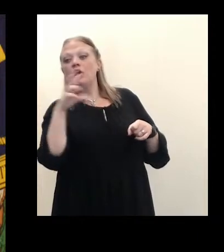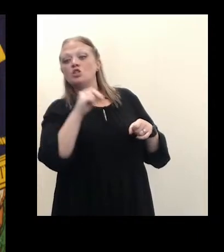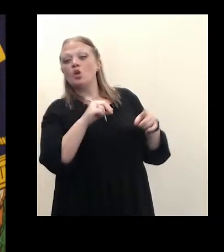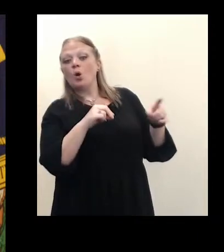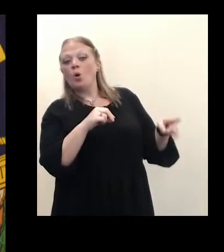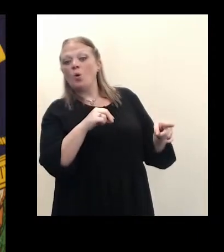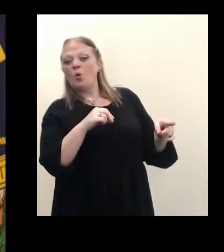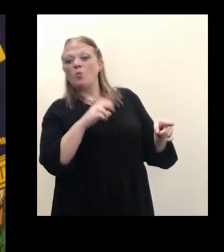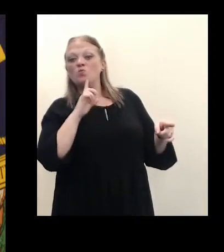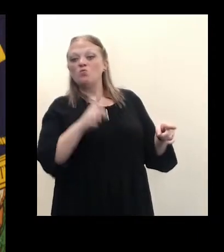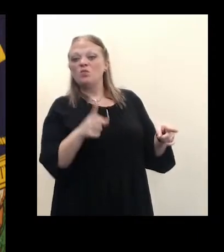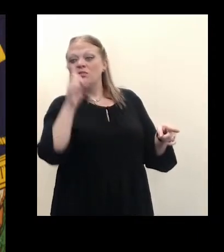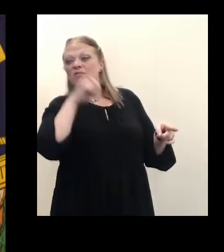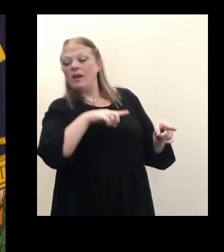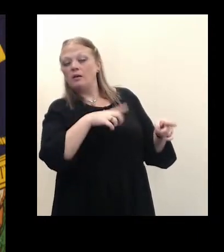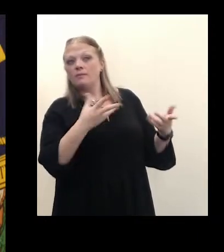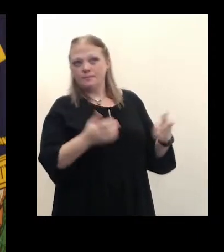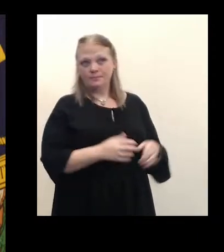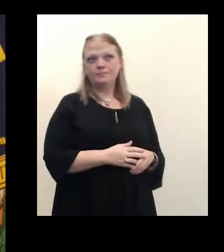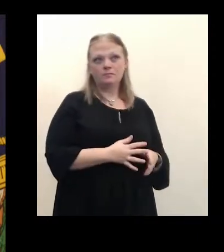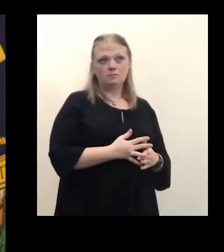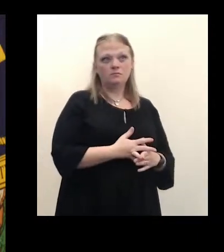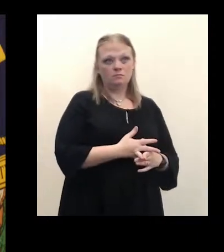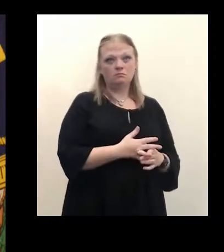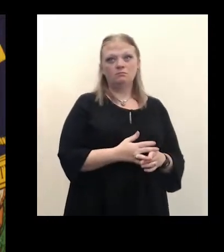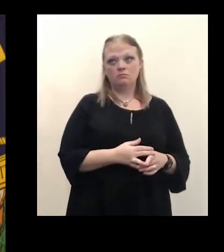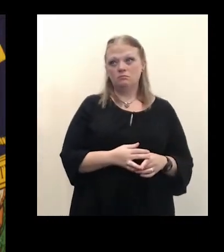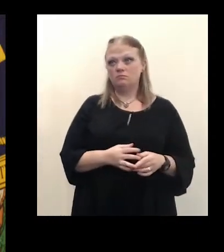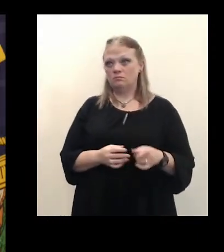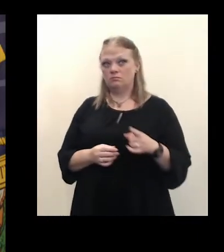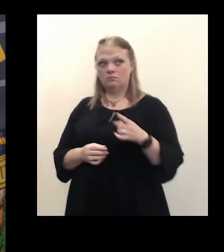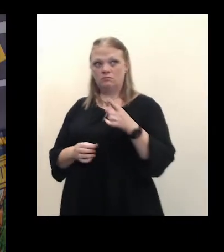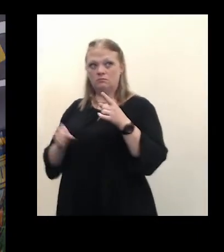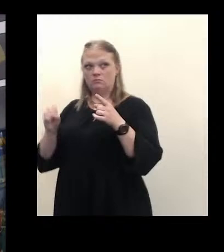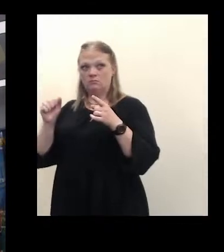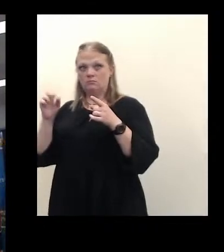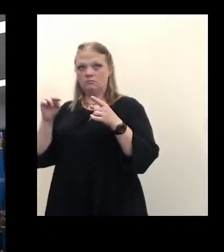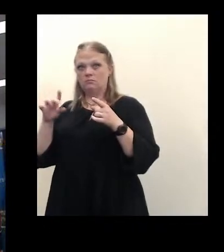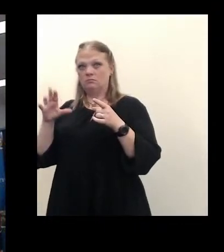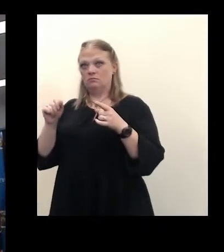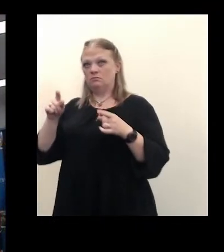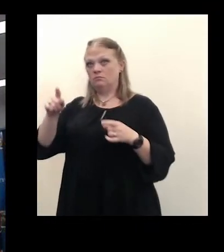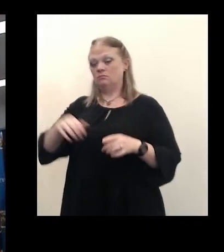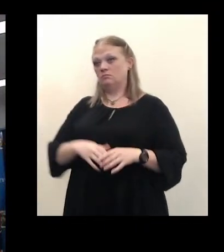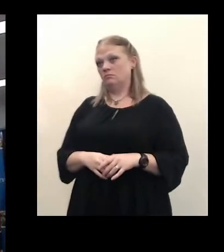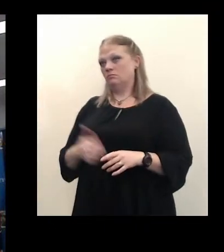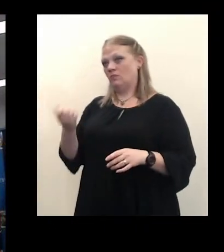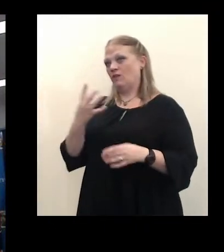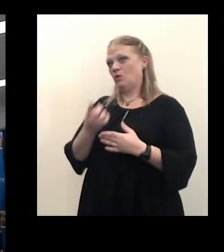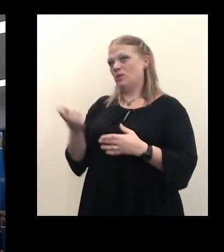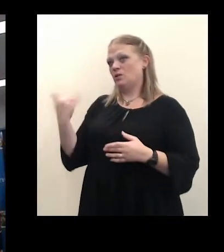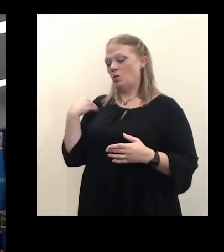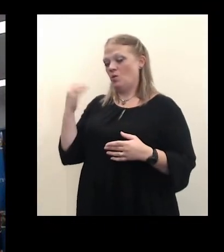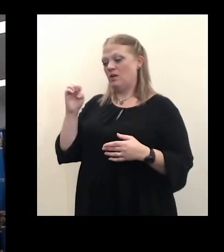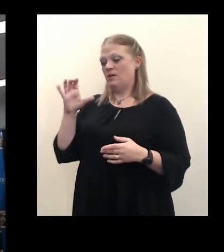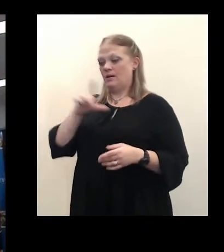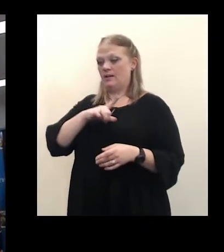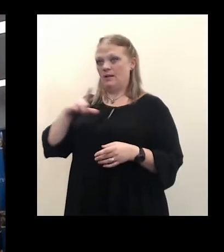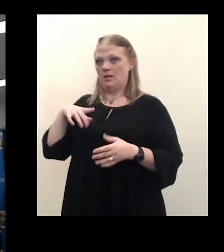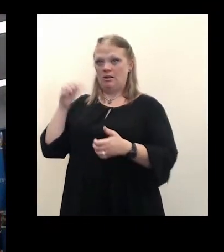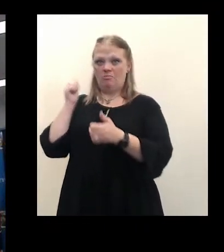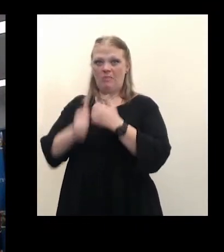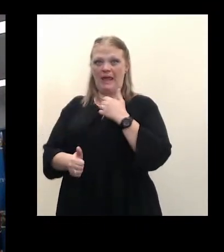are and whether they're fully vaccinated. Go to Sandra, then you. A few weeks ago, the Erie County Legislature passed a